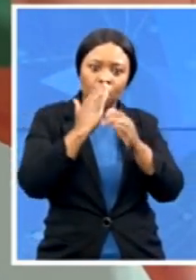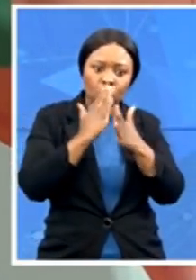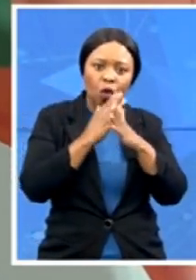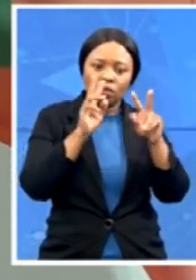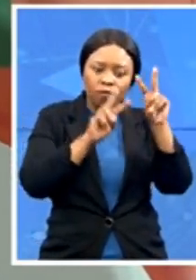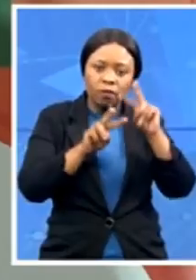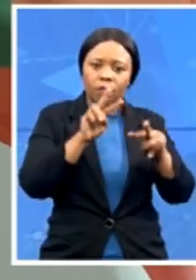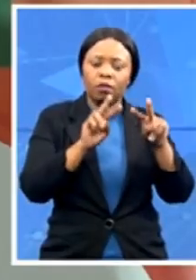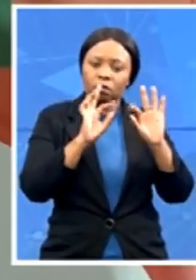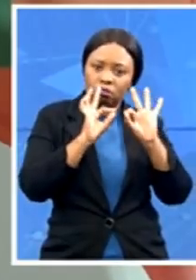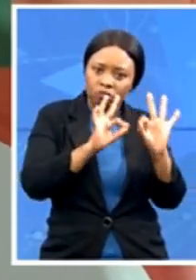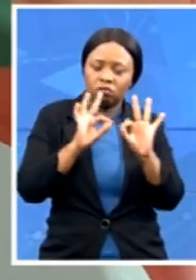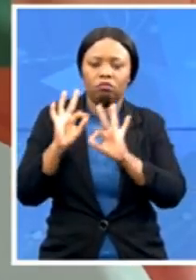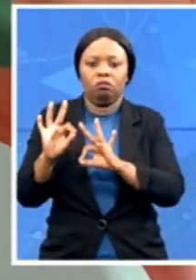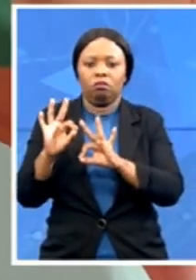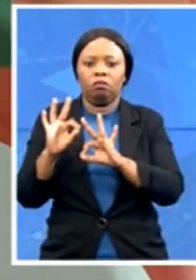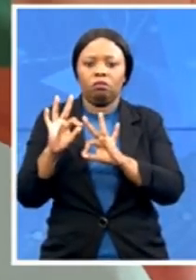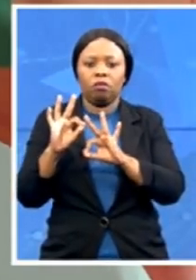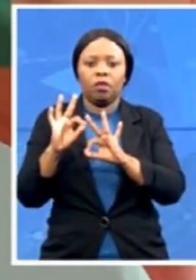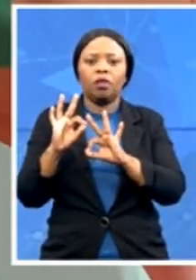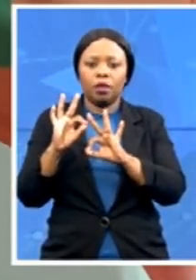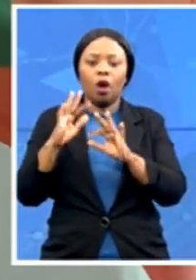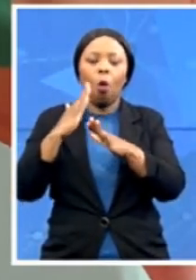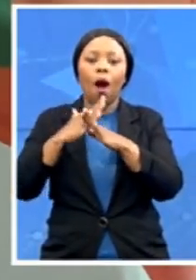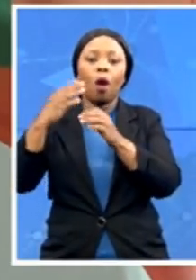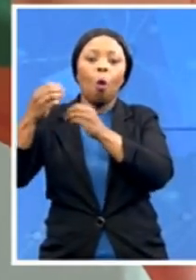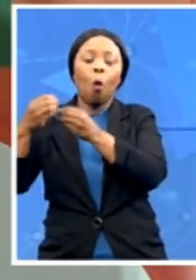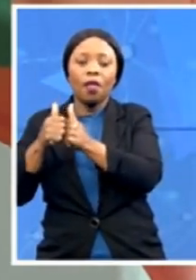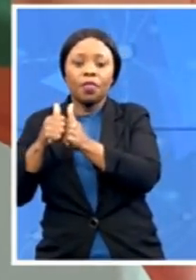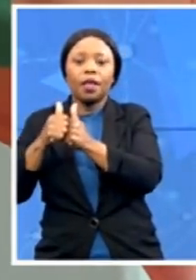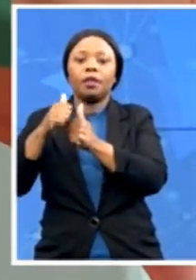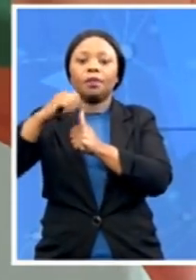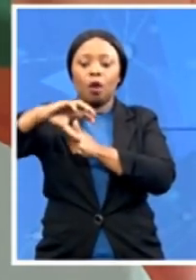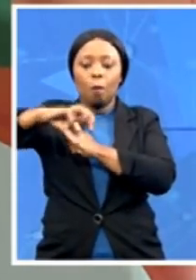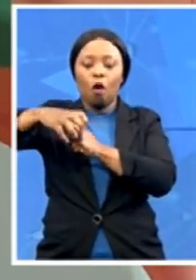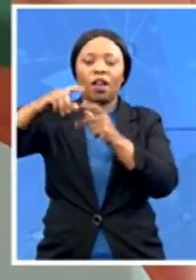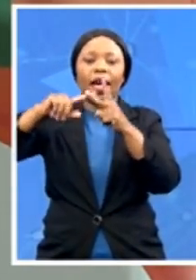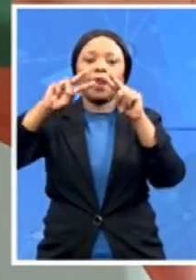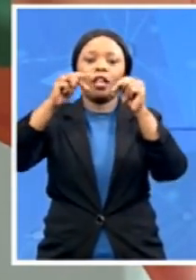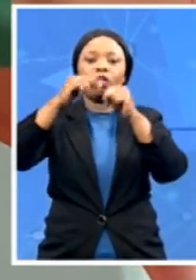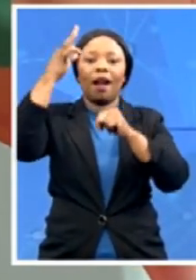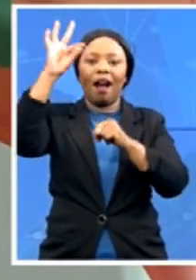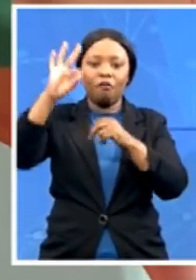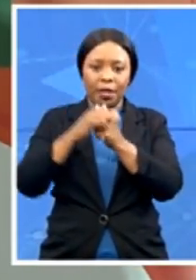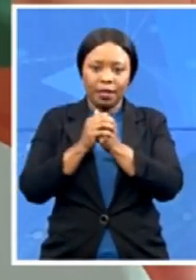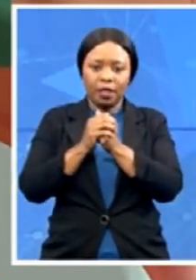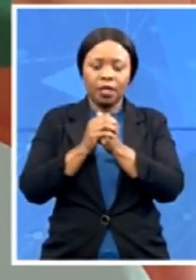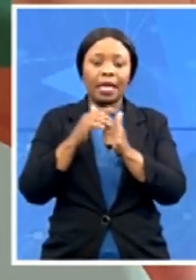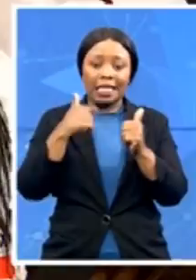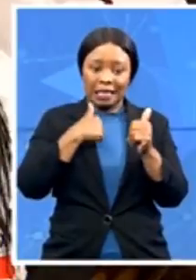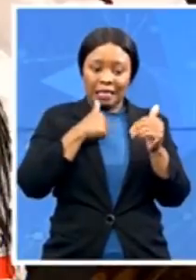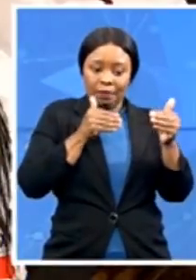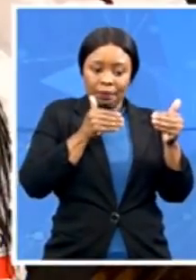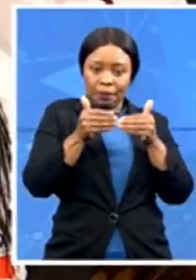cooperation with the provincial and national governments. Where we govern, the UDM will simply